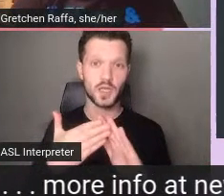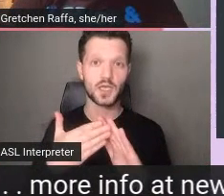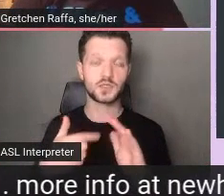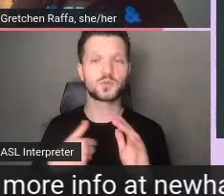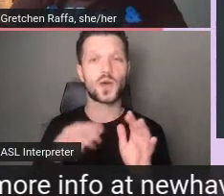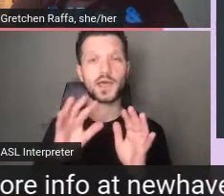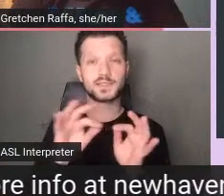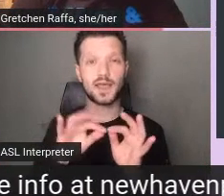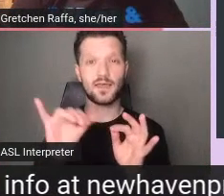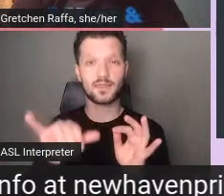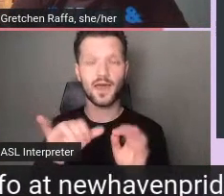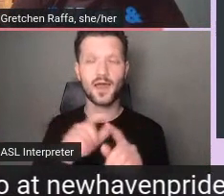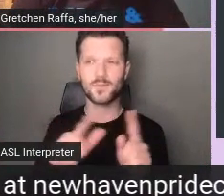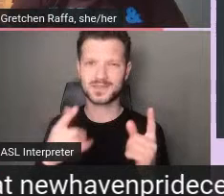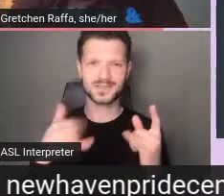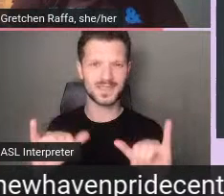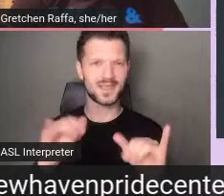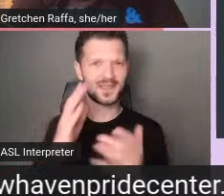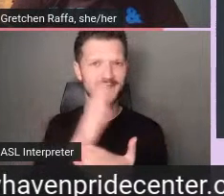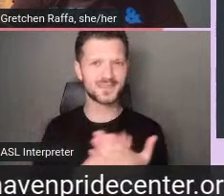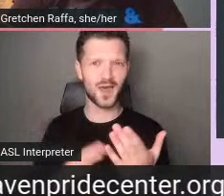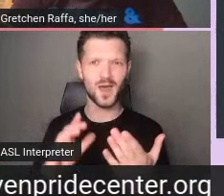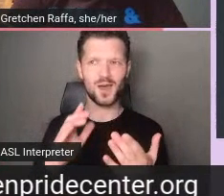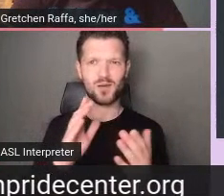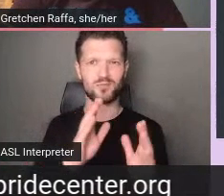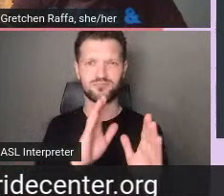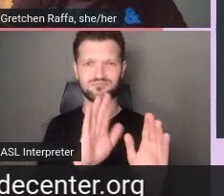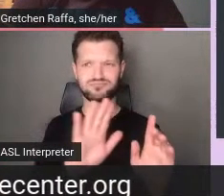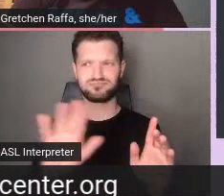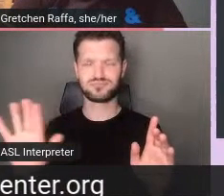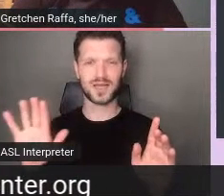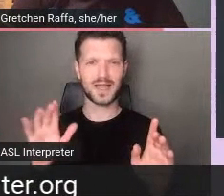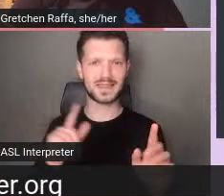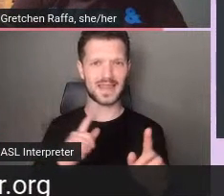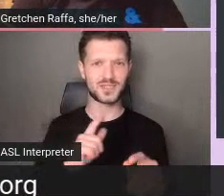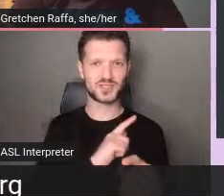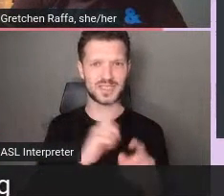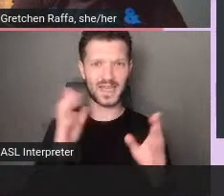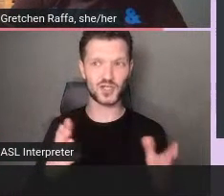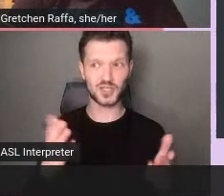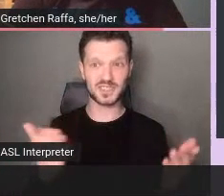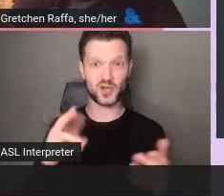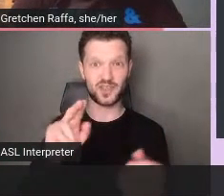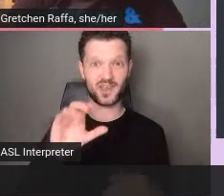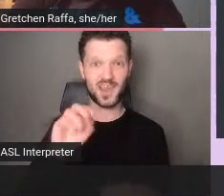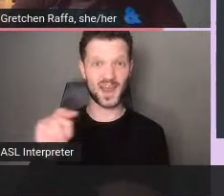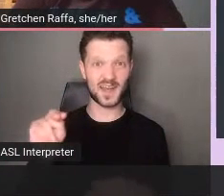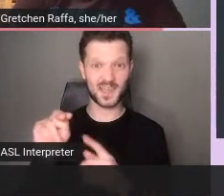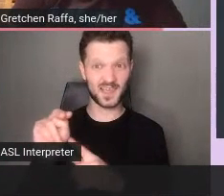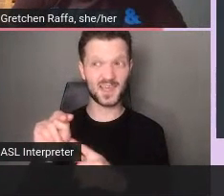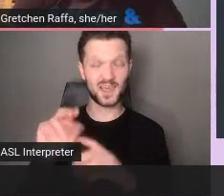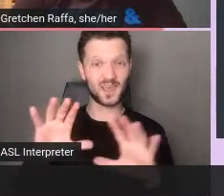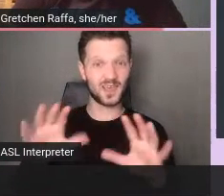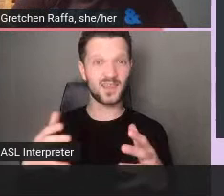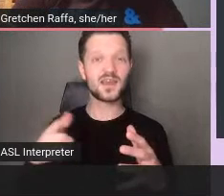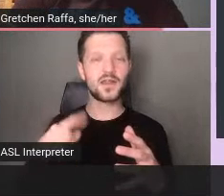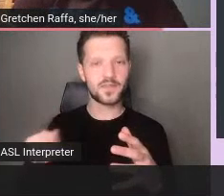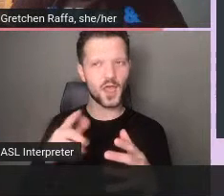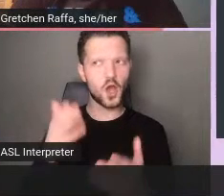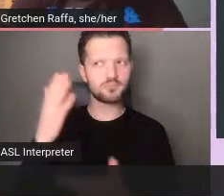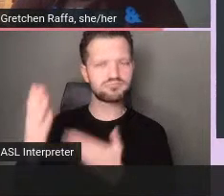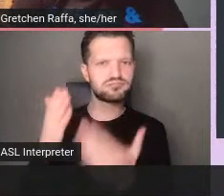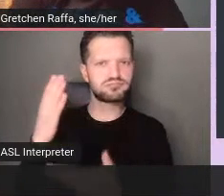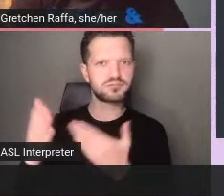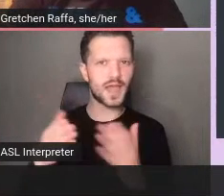that there are still individual legislators in the Connecticut General Assembly that have introduced and are pushing anti-trans athletes bills this